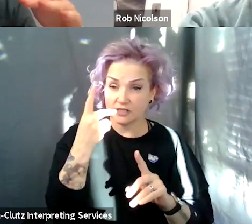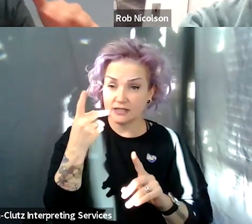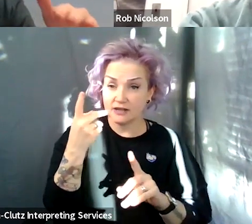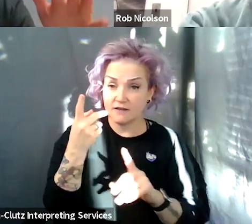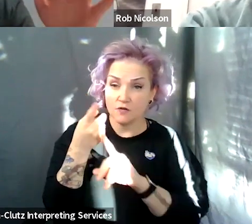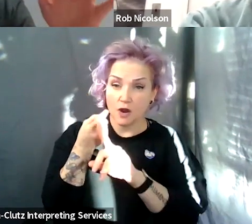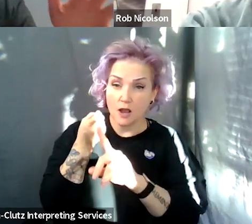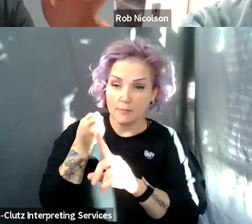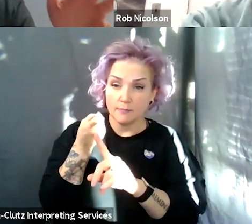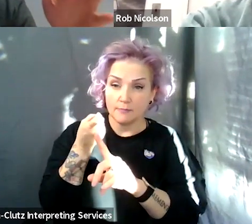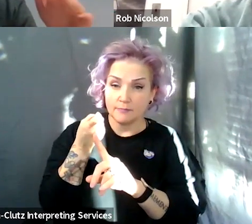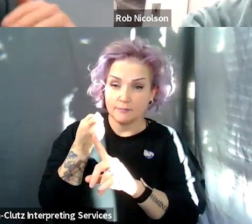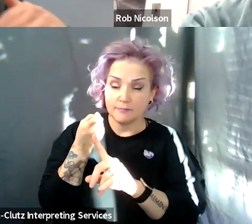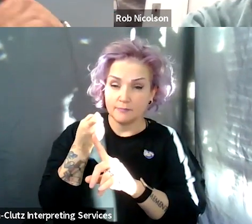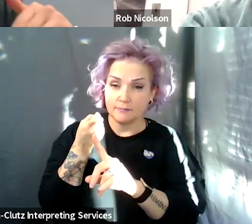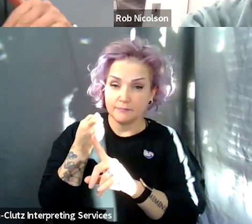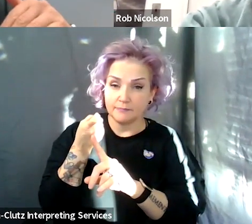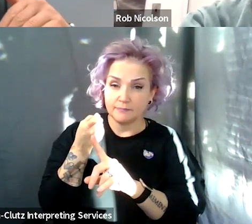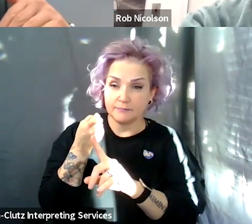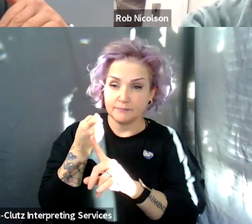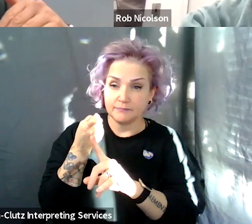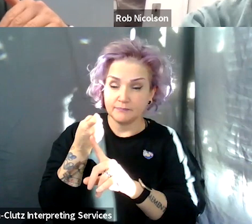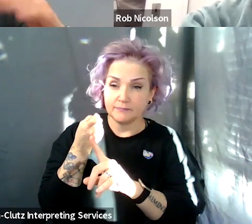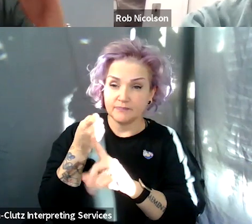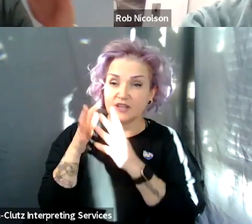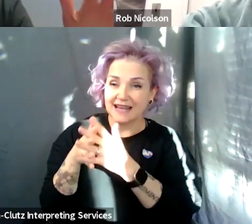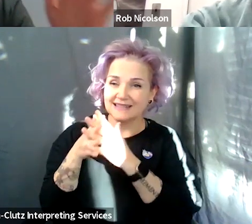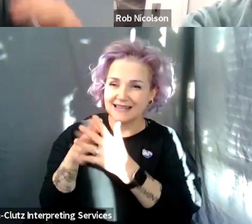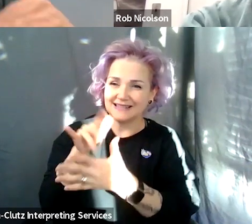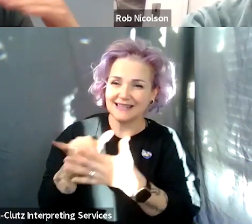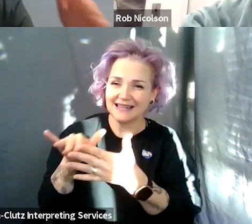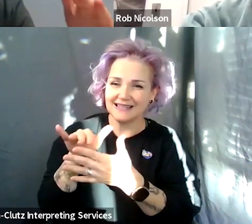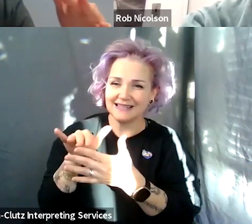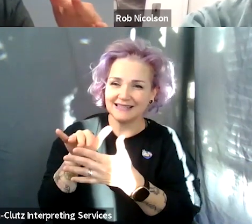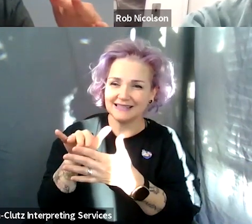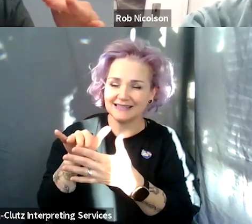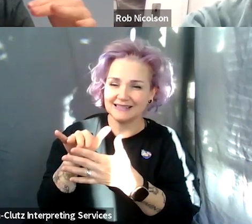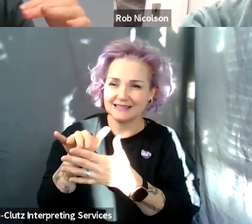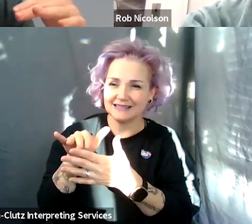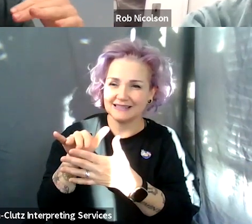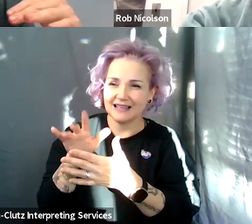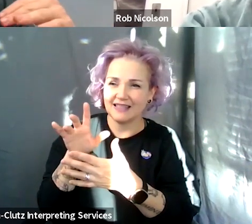cohort from the States between 1960 and 1967, where they recruited a lot of